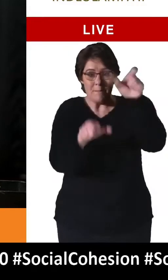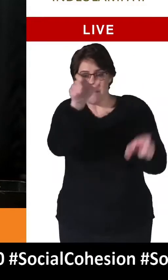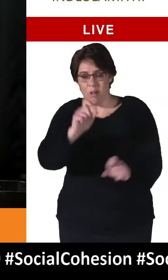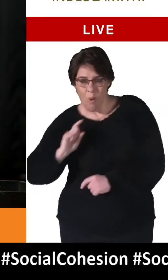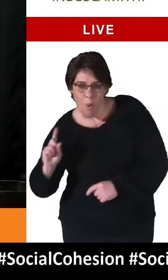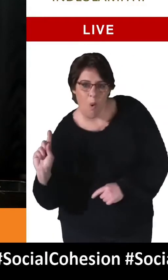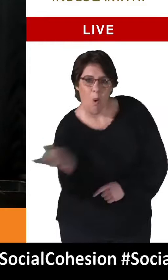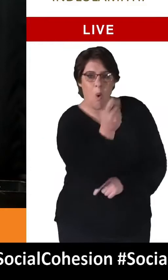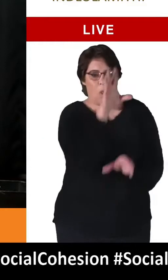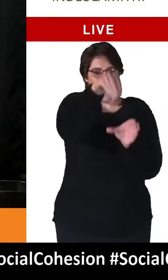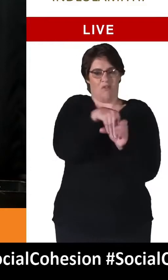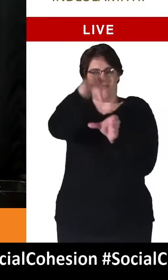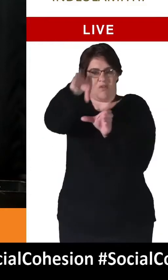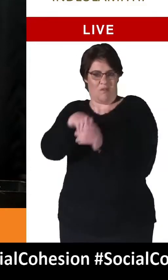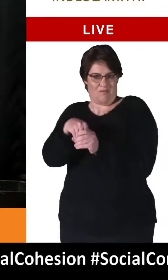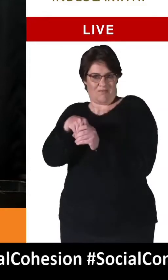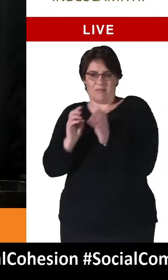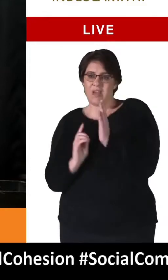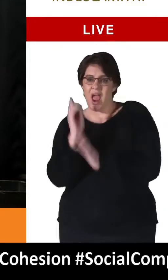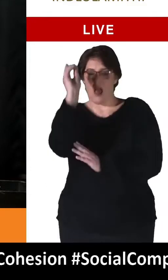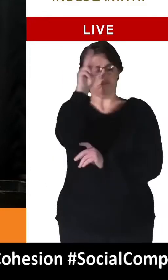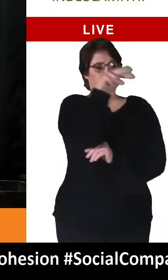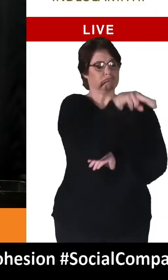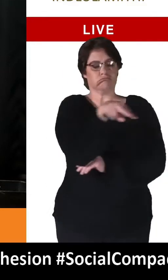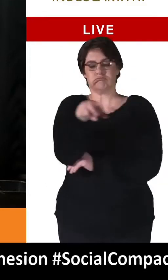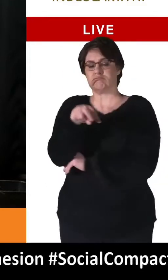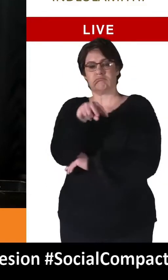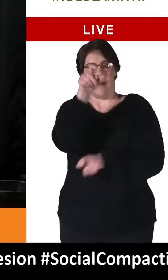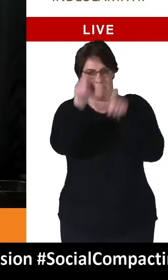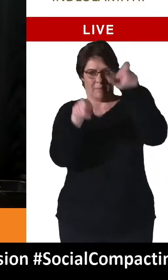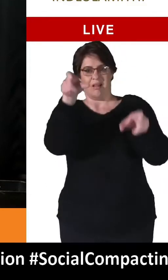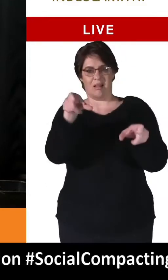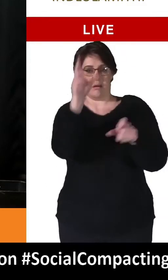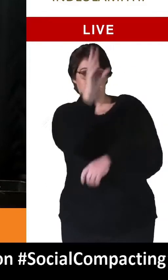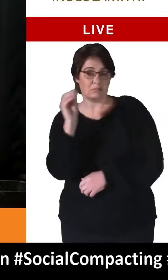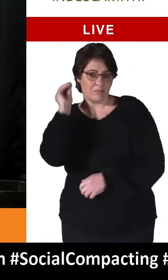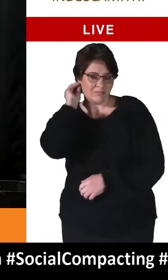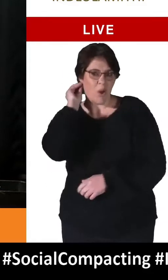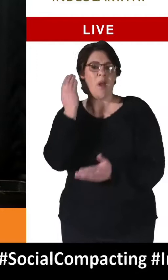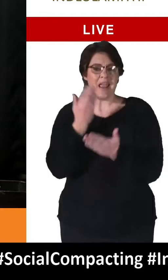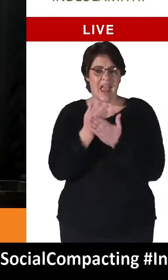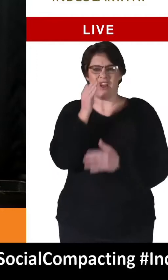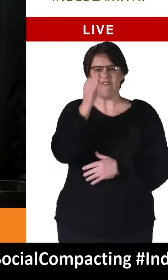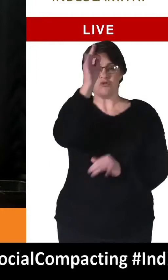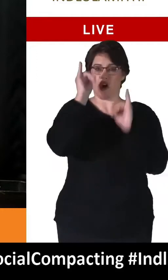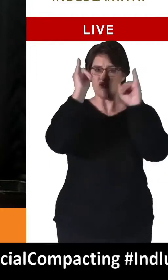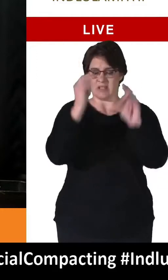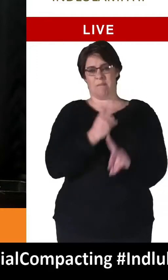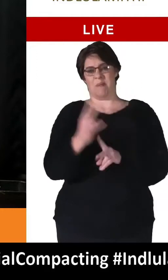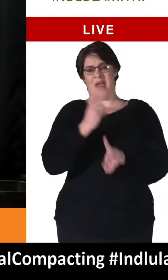of life to be Indlulamithi people. With this mindset, we will be better prepared for future